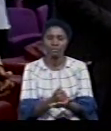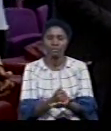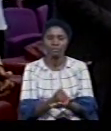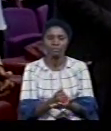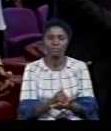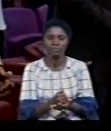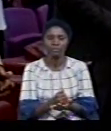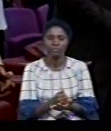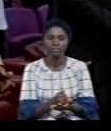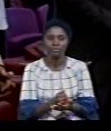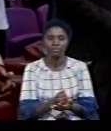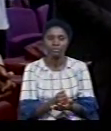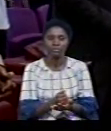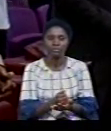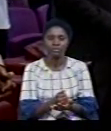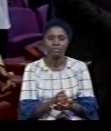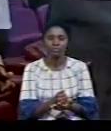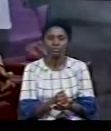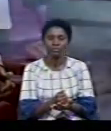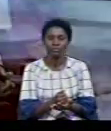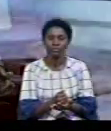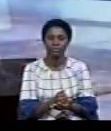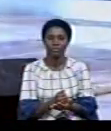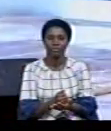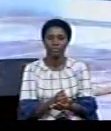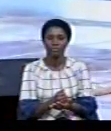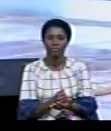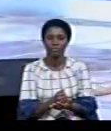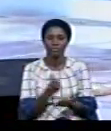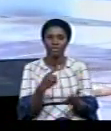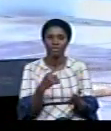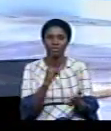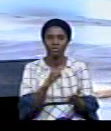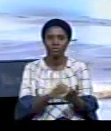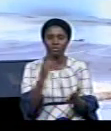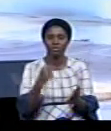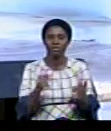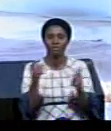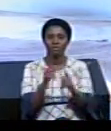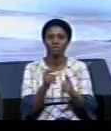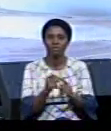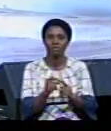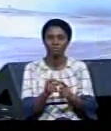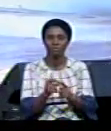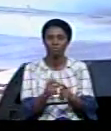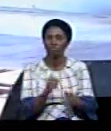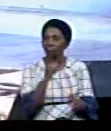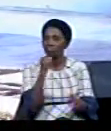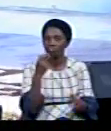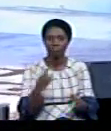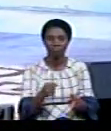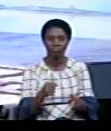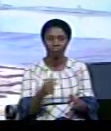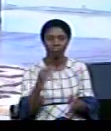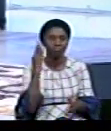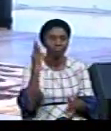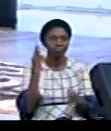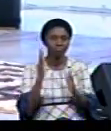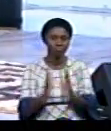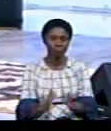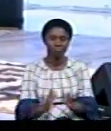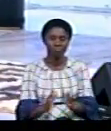word and healed them. It's the word. It's not the pastor. It's not